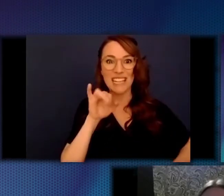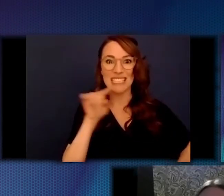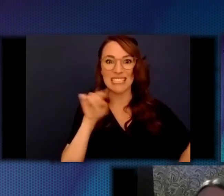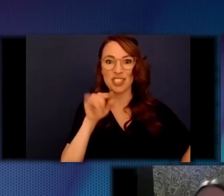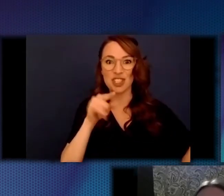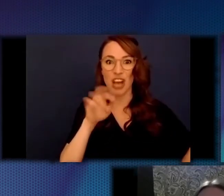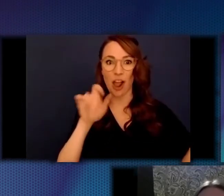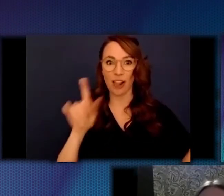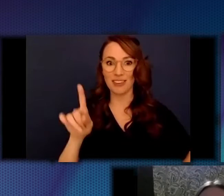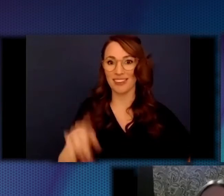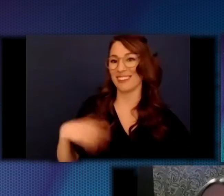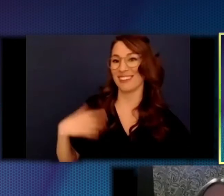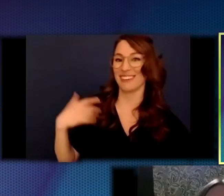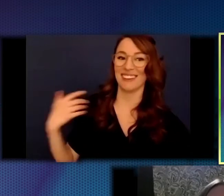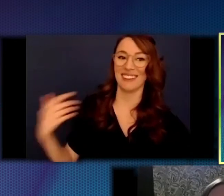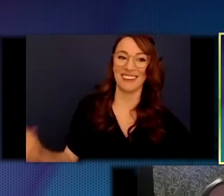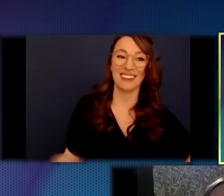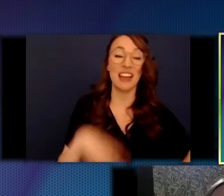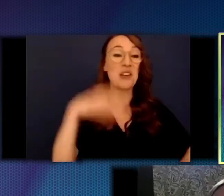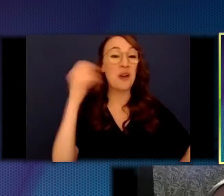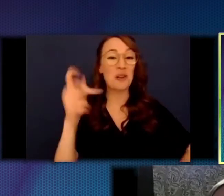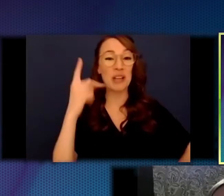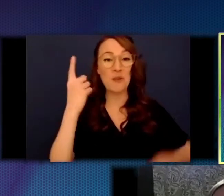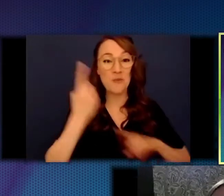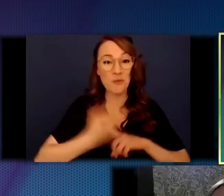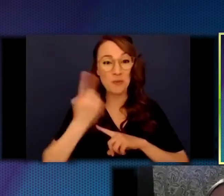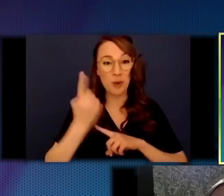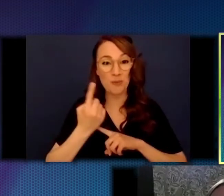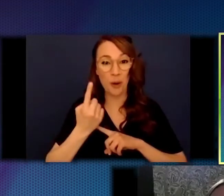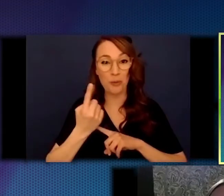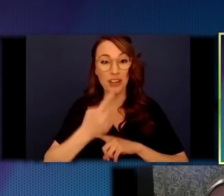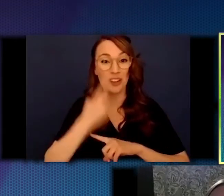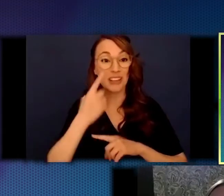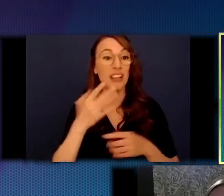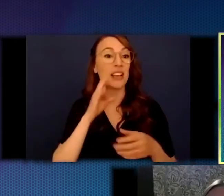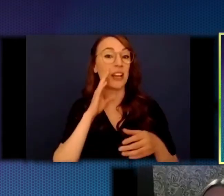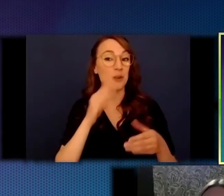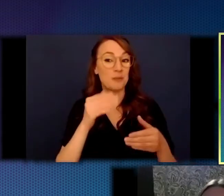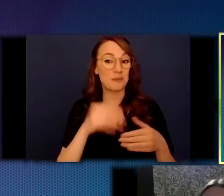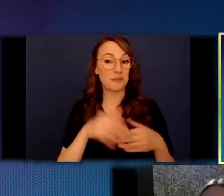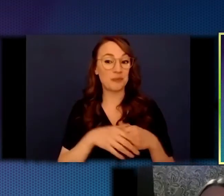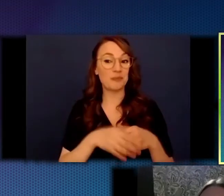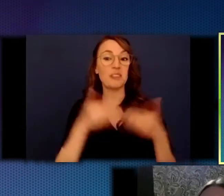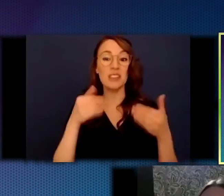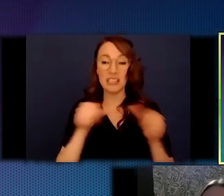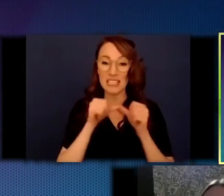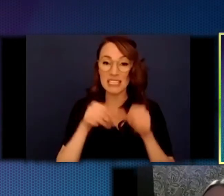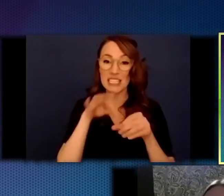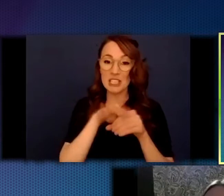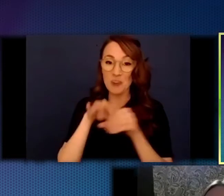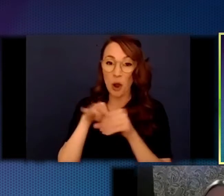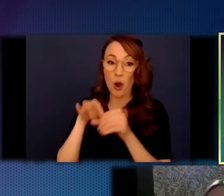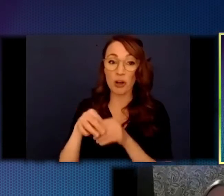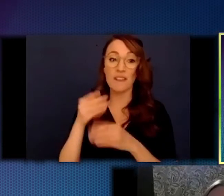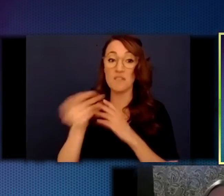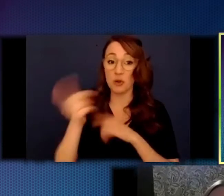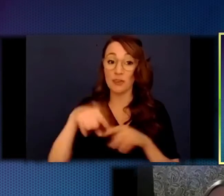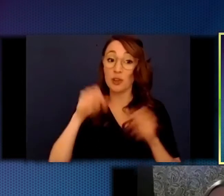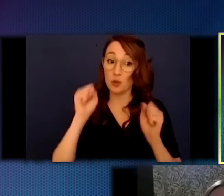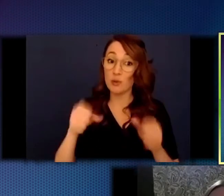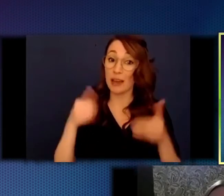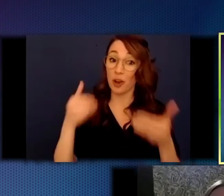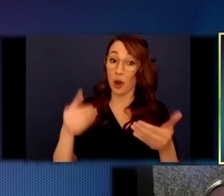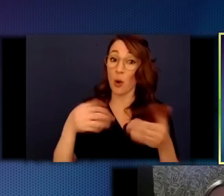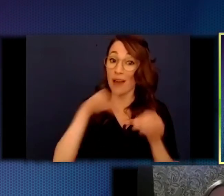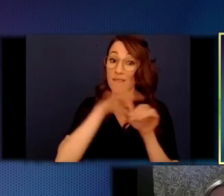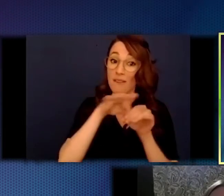Monacacy. Just one more moment for the voting. There's a handful of people that still can cast a vote. We are lucky to